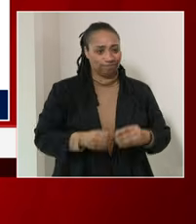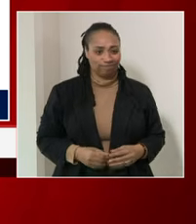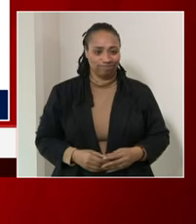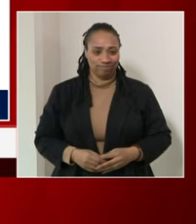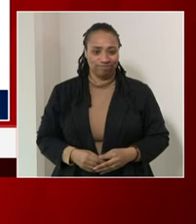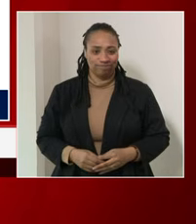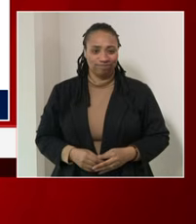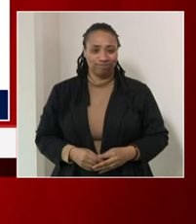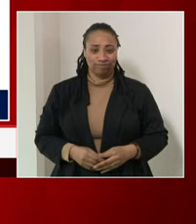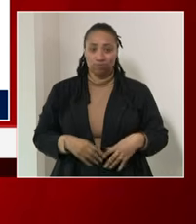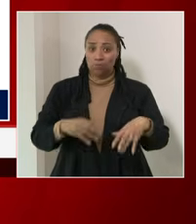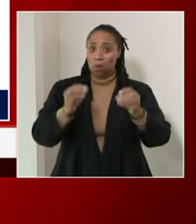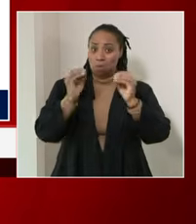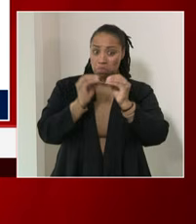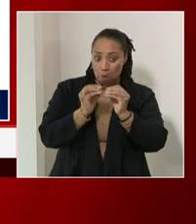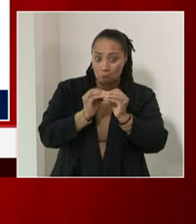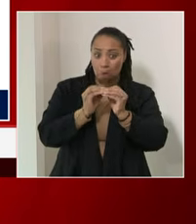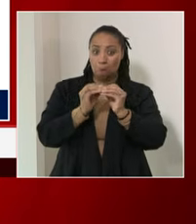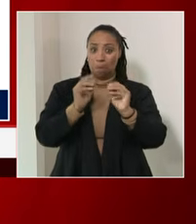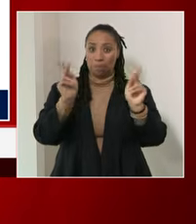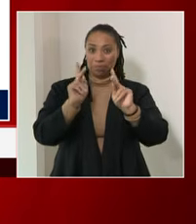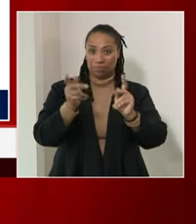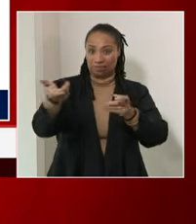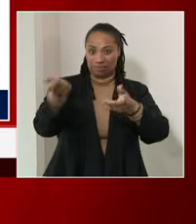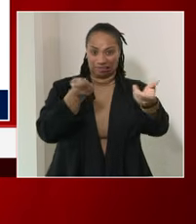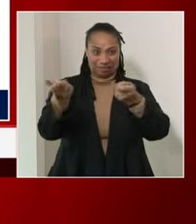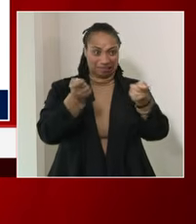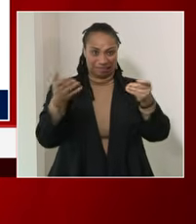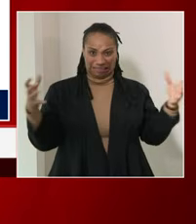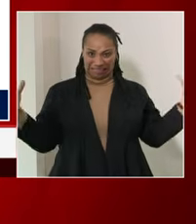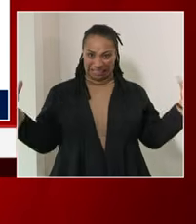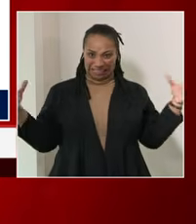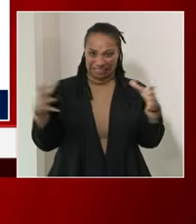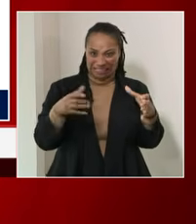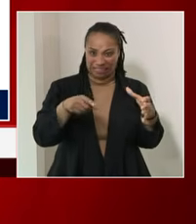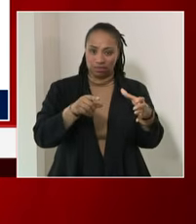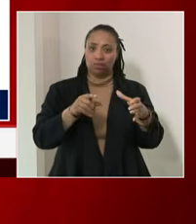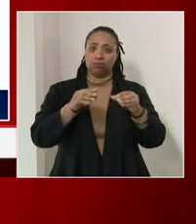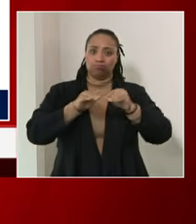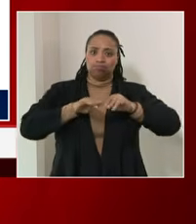get where you need to go. That's all from me, Mayor. Thank you.